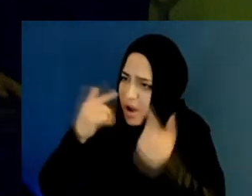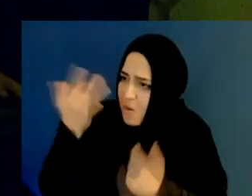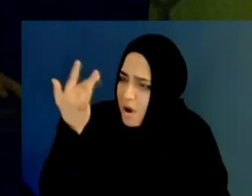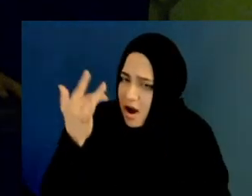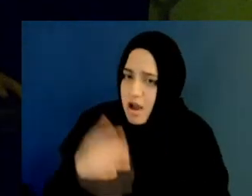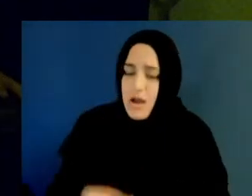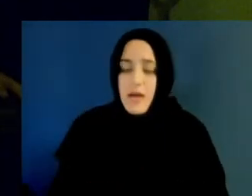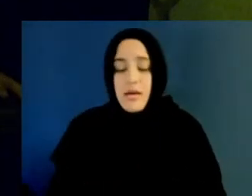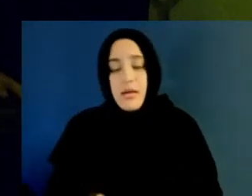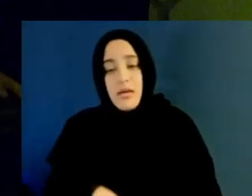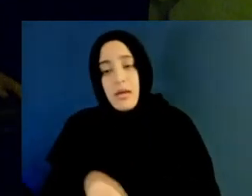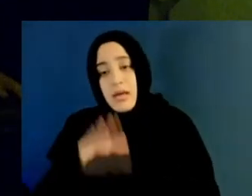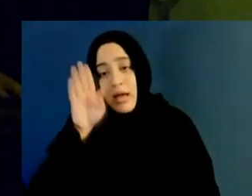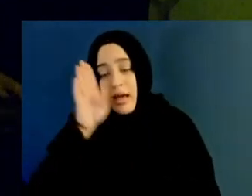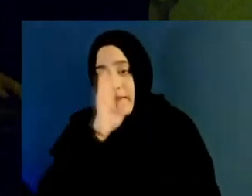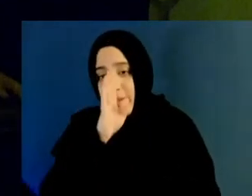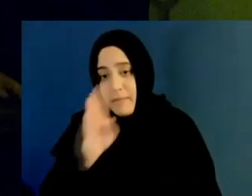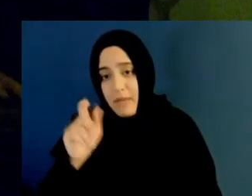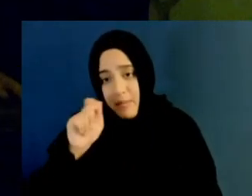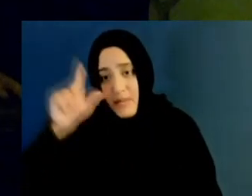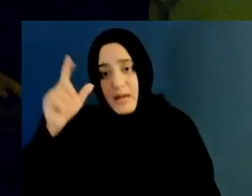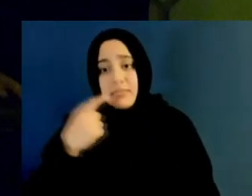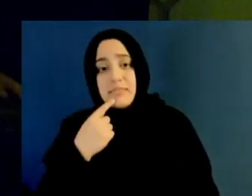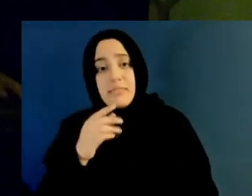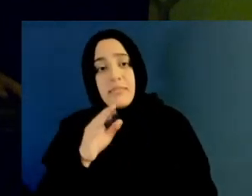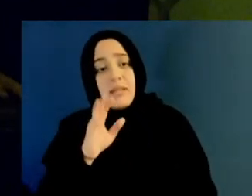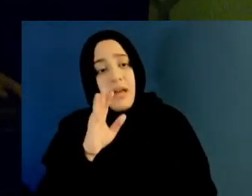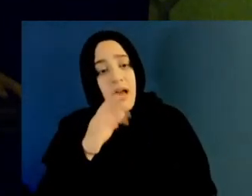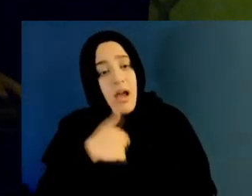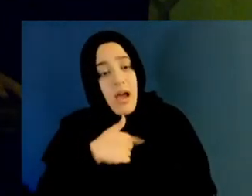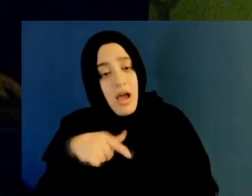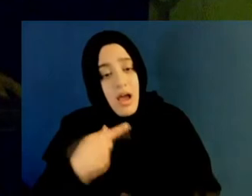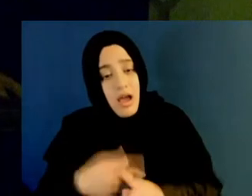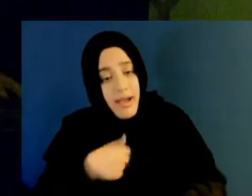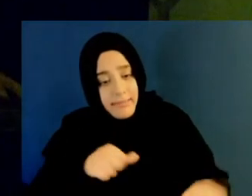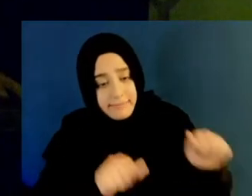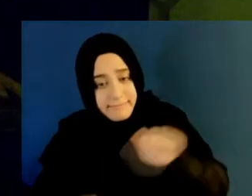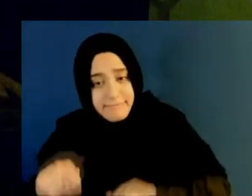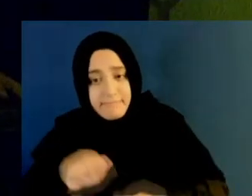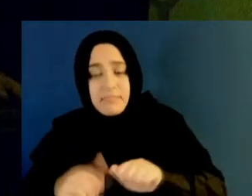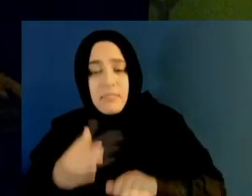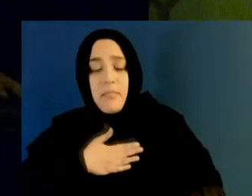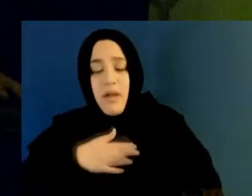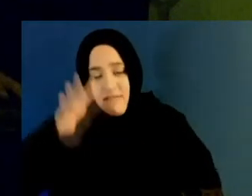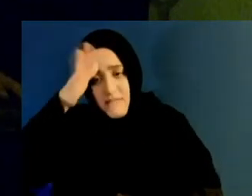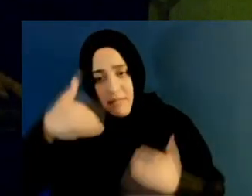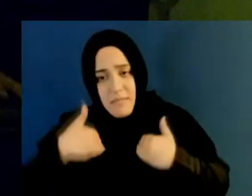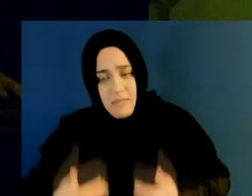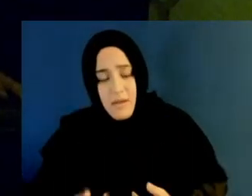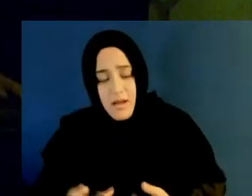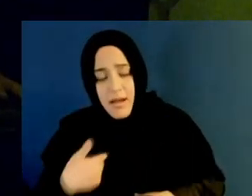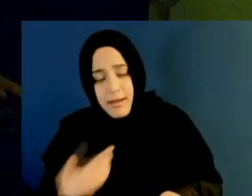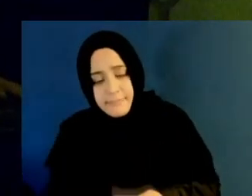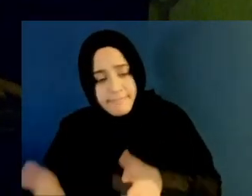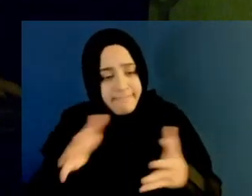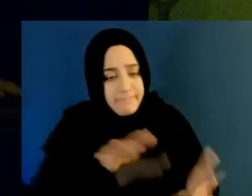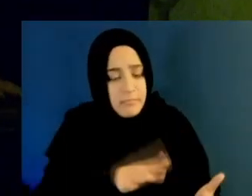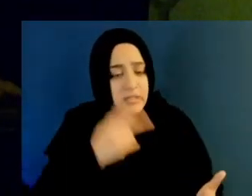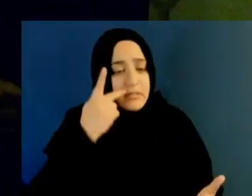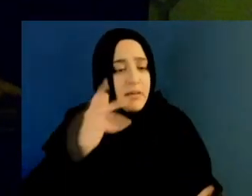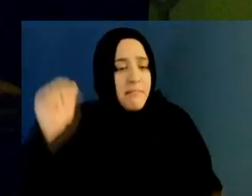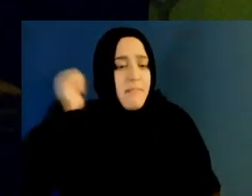entire back of my father was black and blue because of bruises on his back.